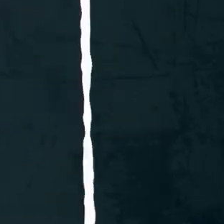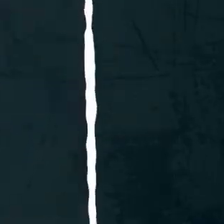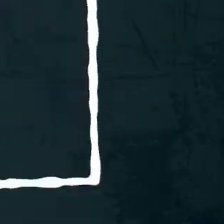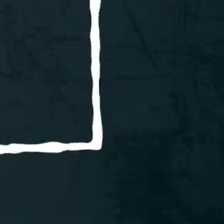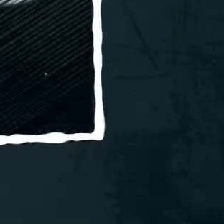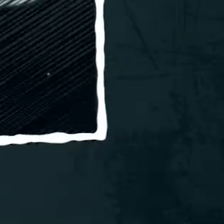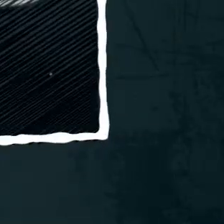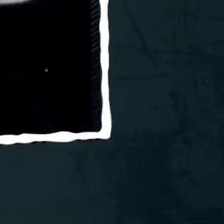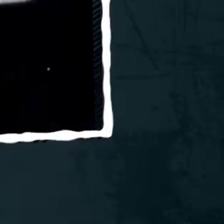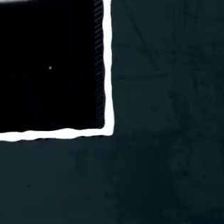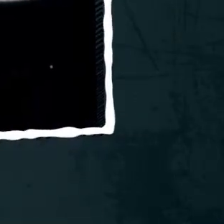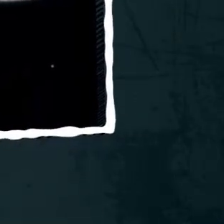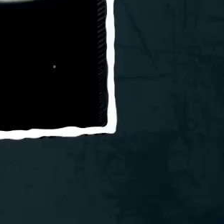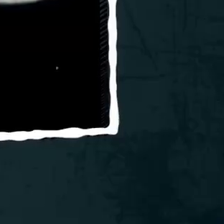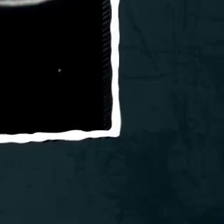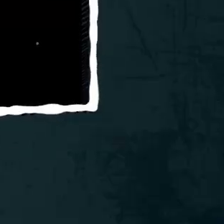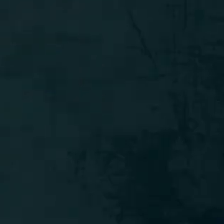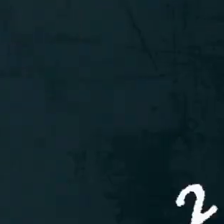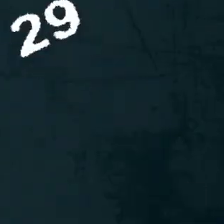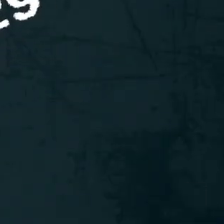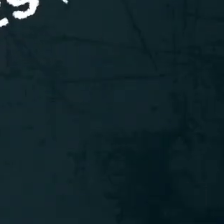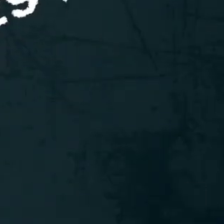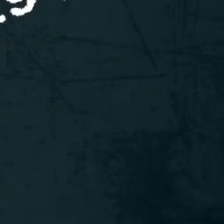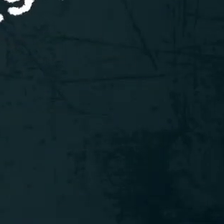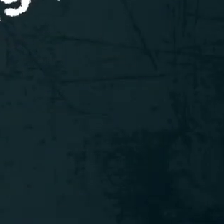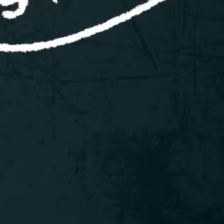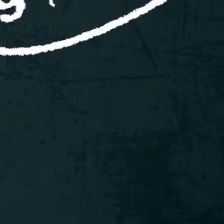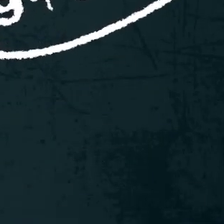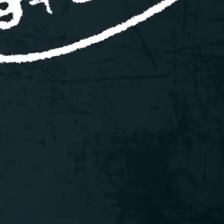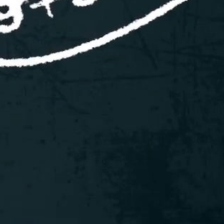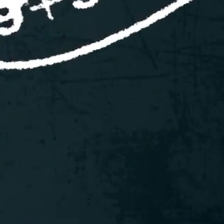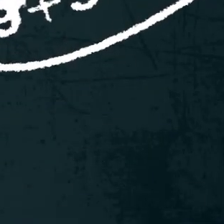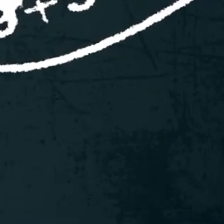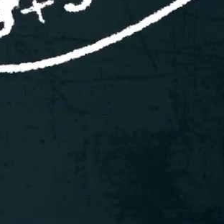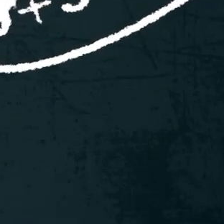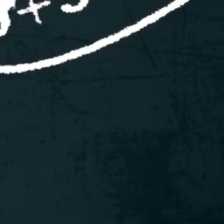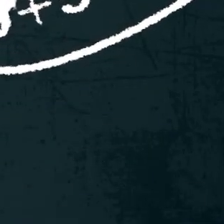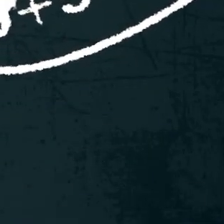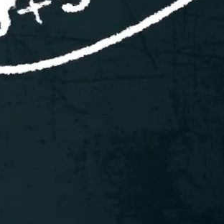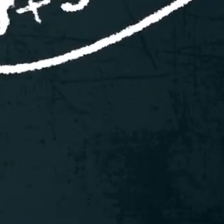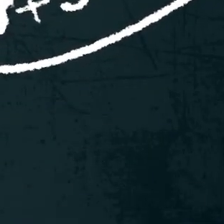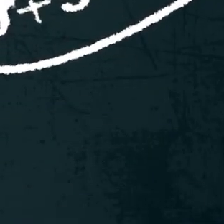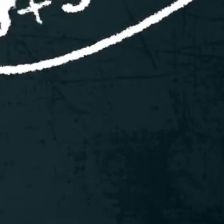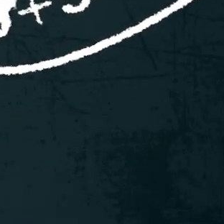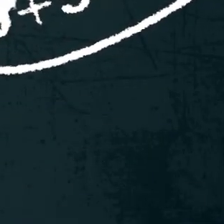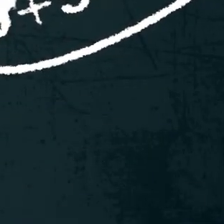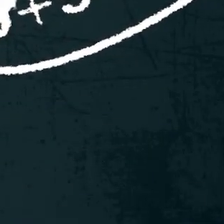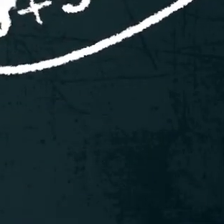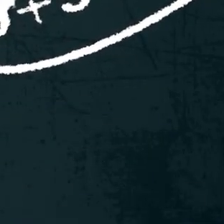Welcome to Study Time, a televised home learning program produced by Rwanda Basic Education